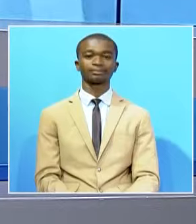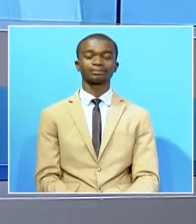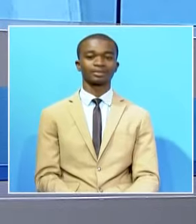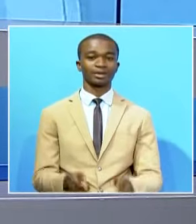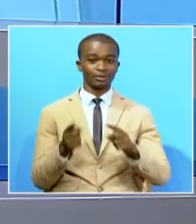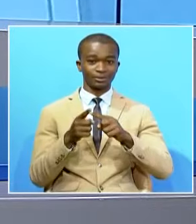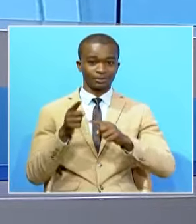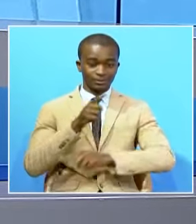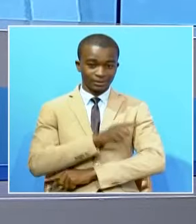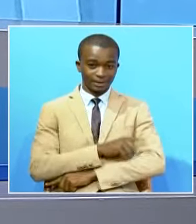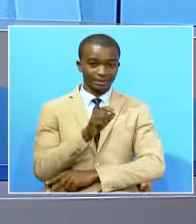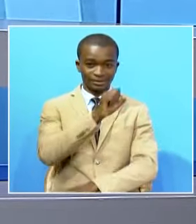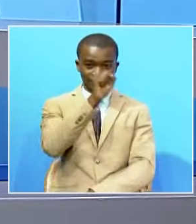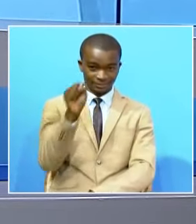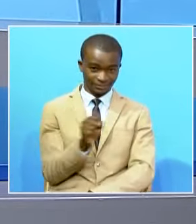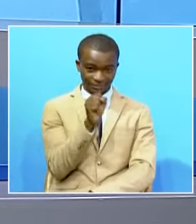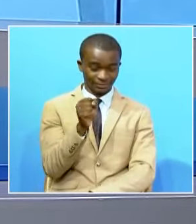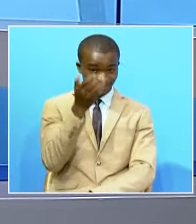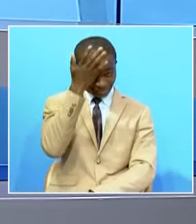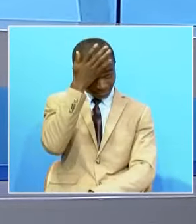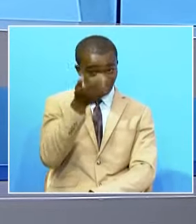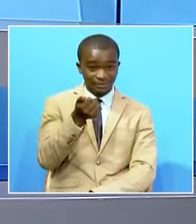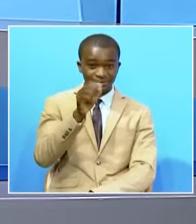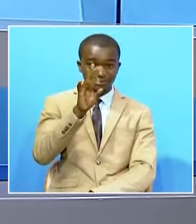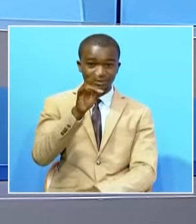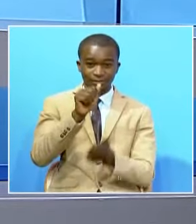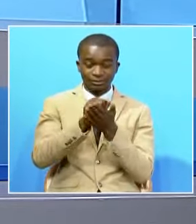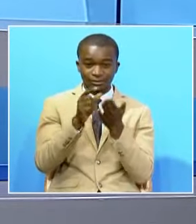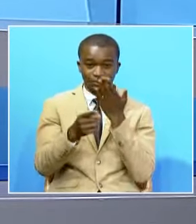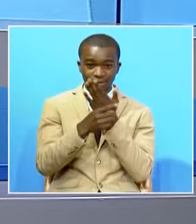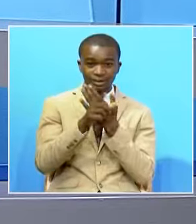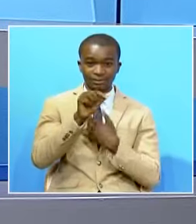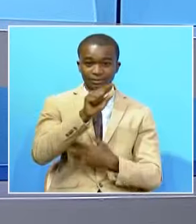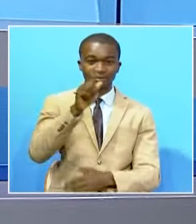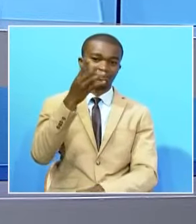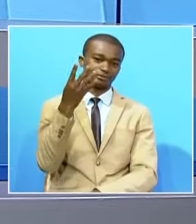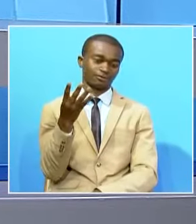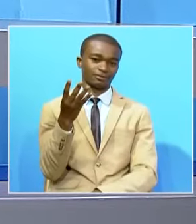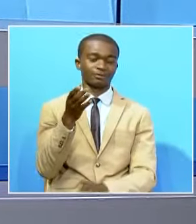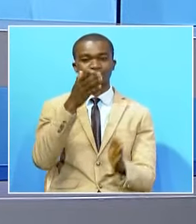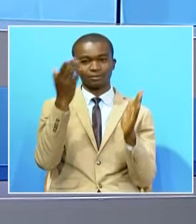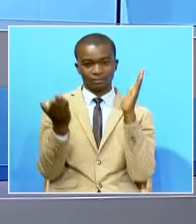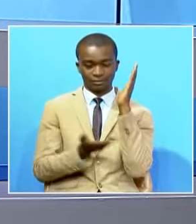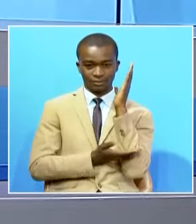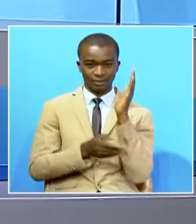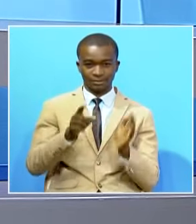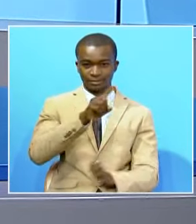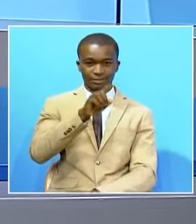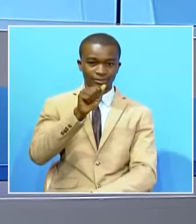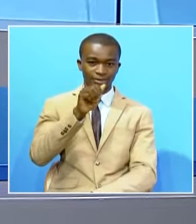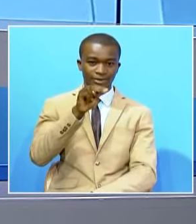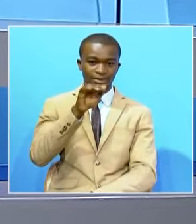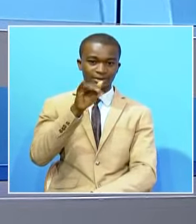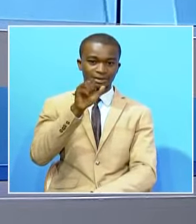lovely Saturday, the 17th of August, 2024. A very warm welcome to Zanis Evening News